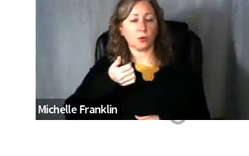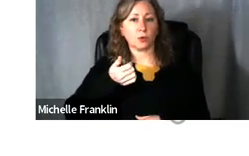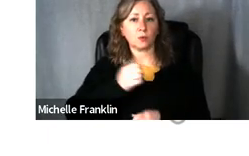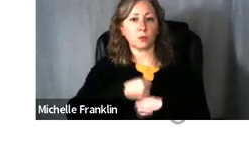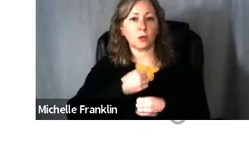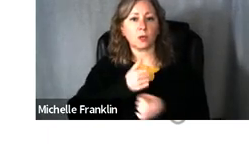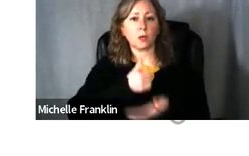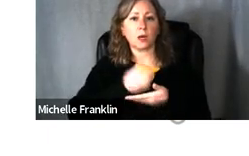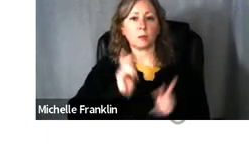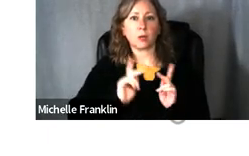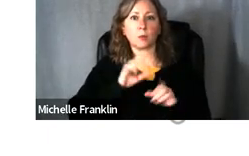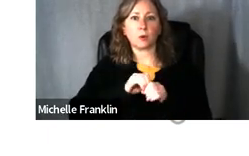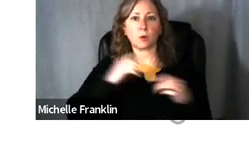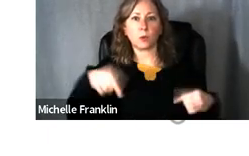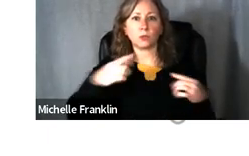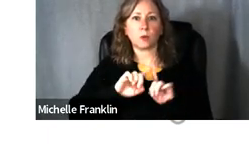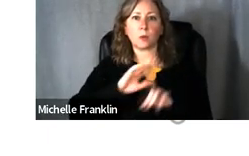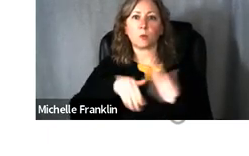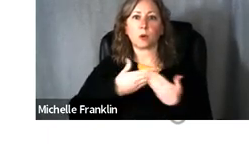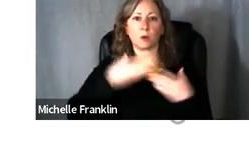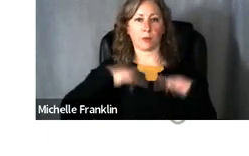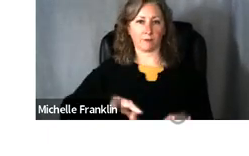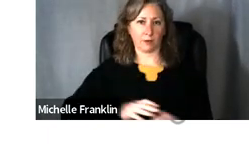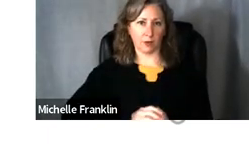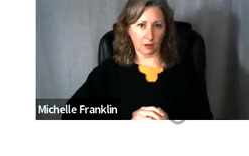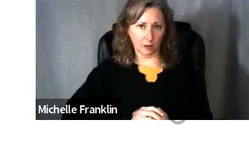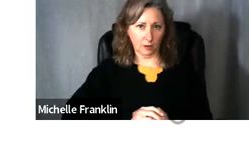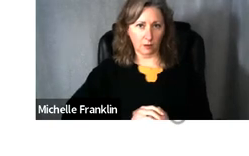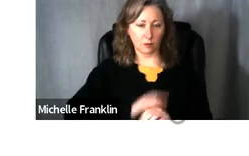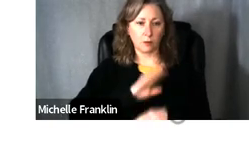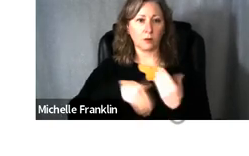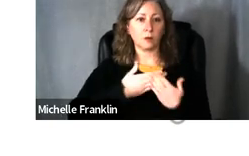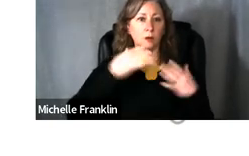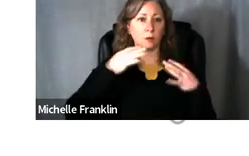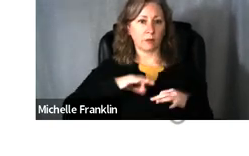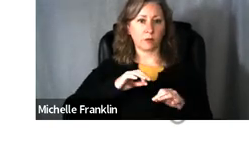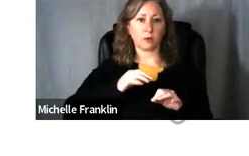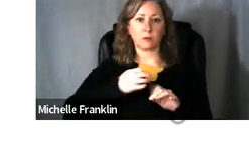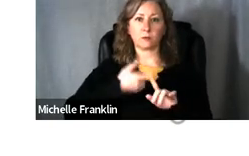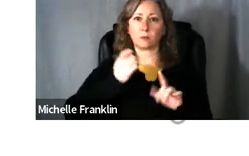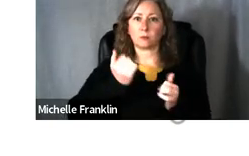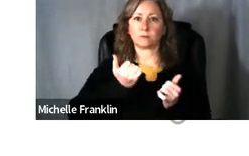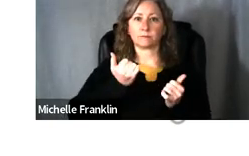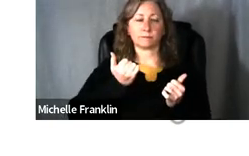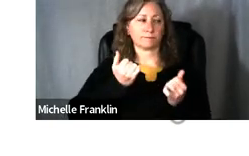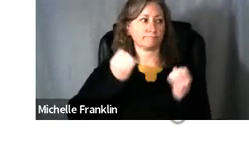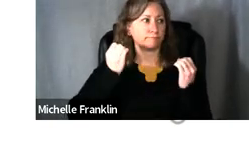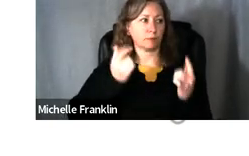help people with wheelchairs, but we all benefit from that. And we all benefit from all kinds of accessibility things, even if we don't think